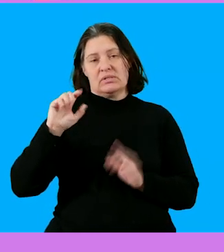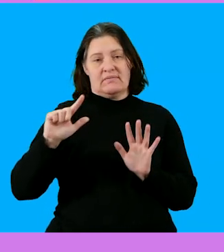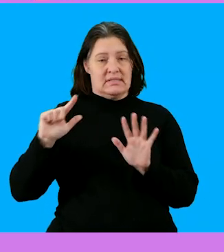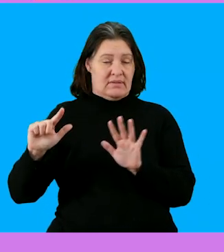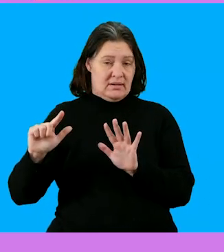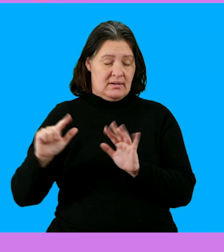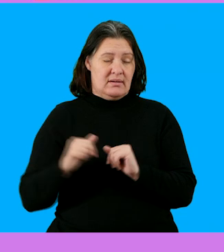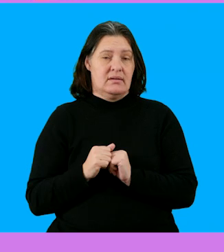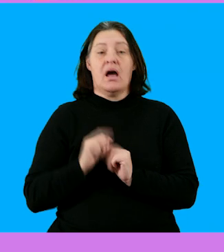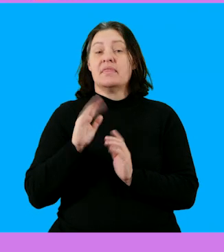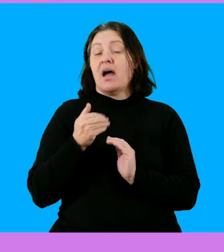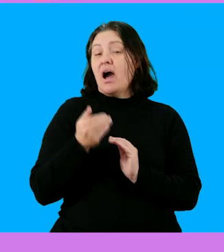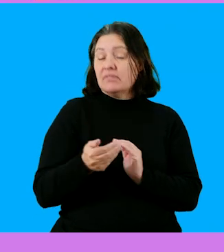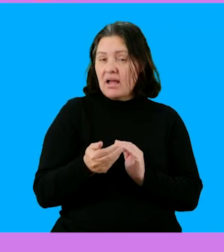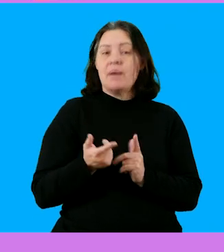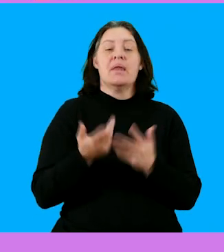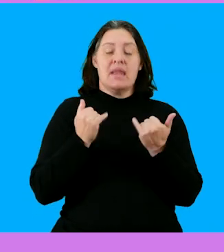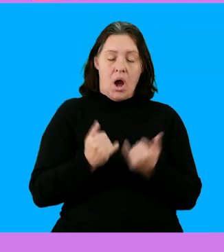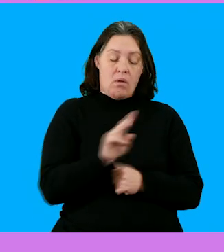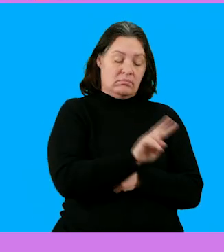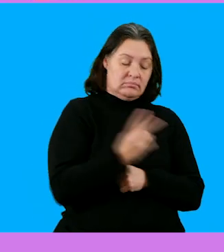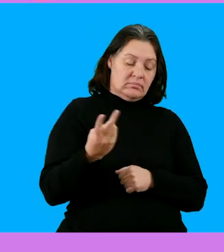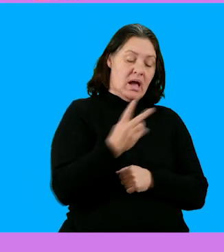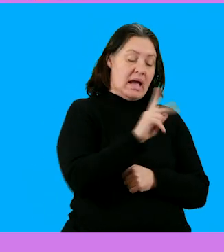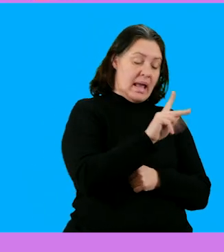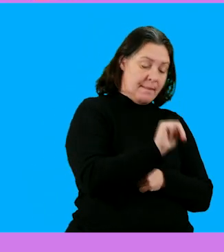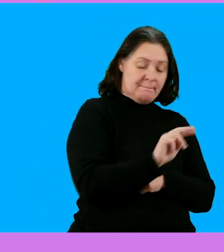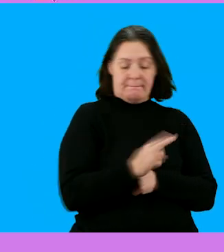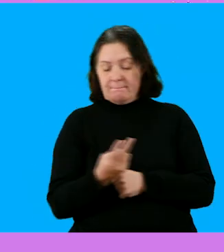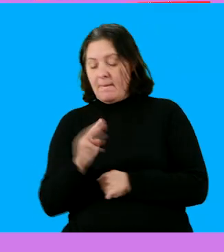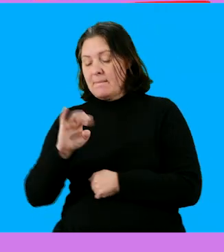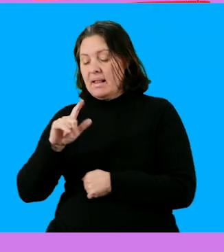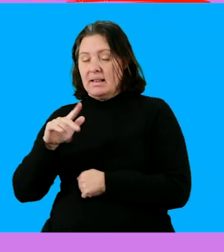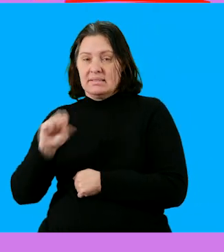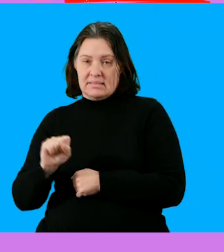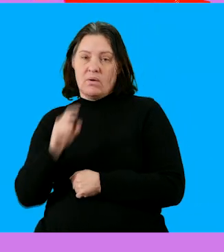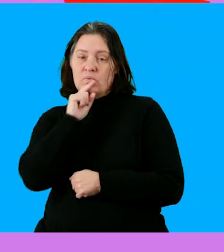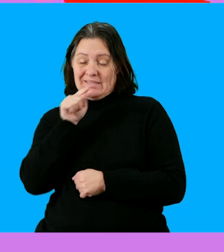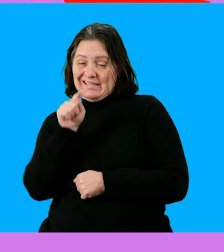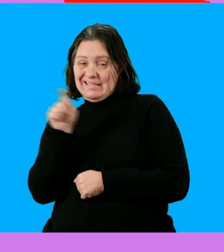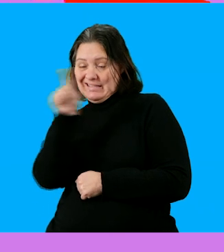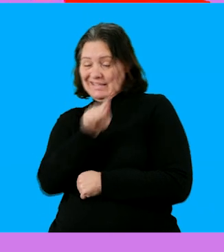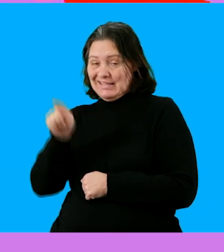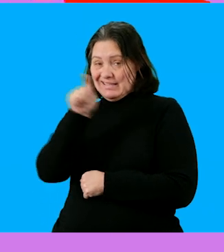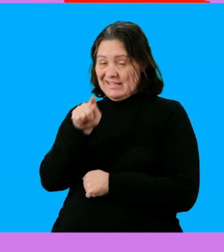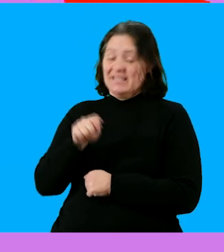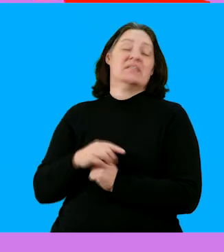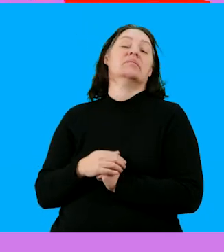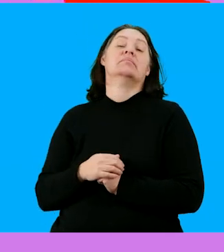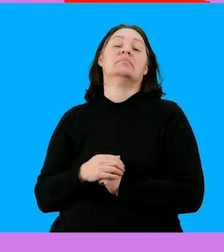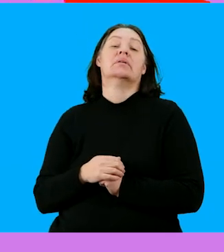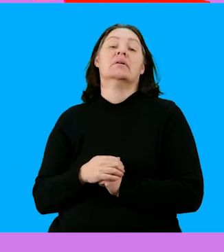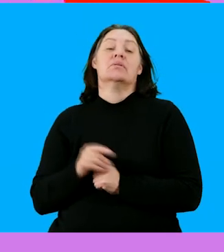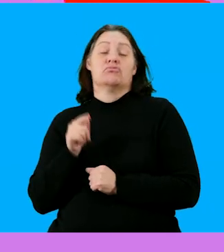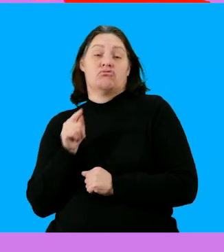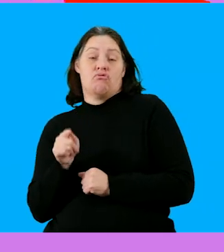407.692377. Thereafter, I had to convert from kilometers to miles, and I used this conversion factor here, rate that's given.